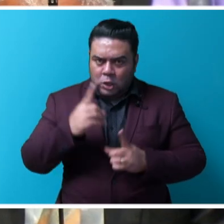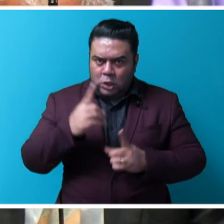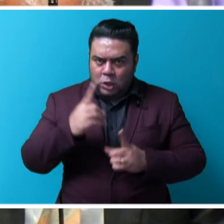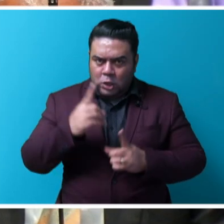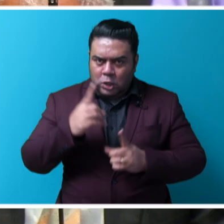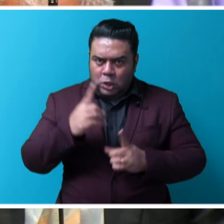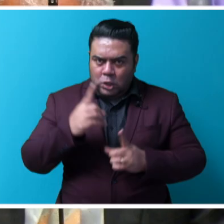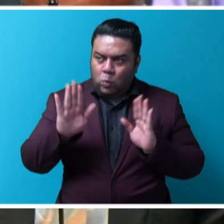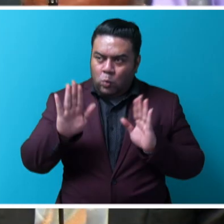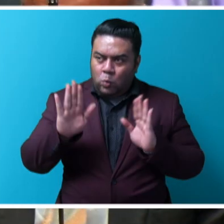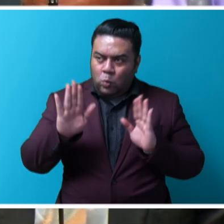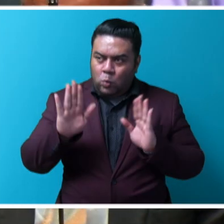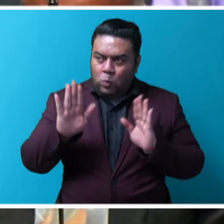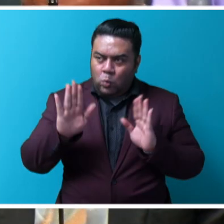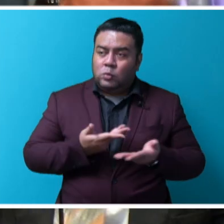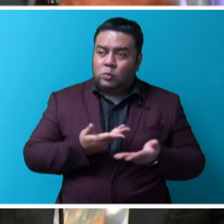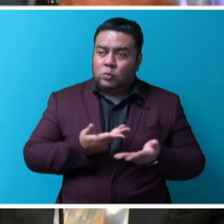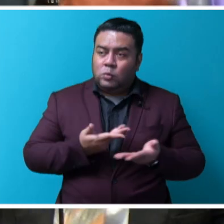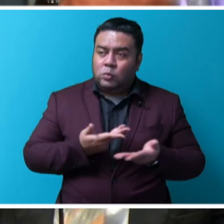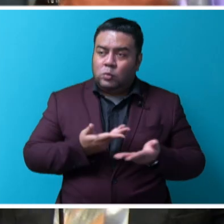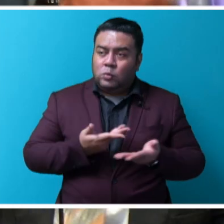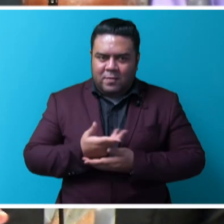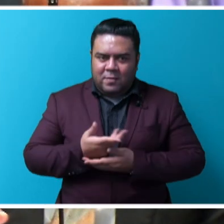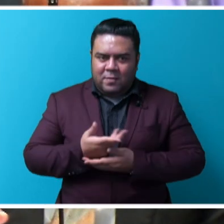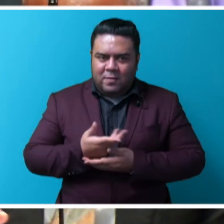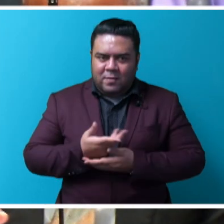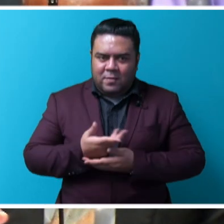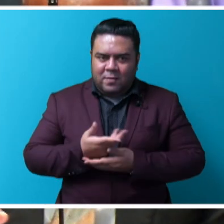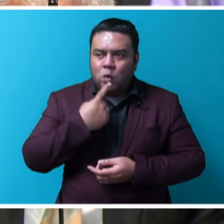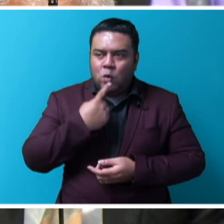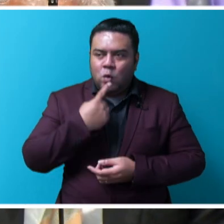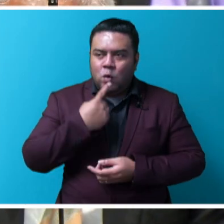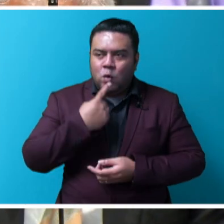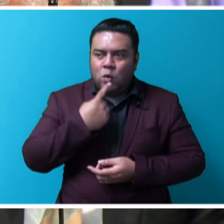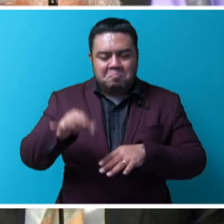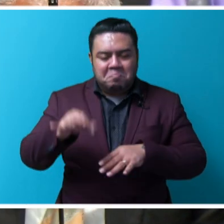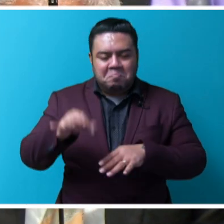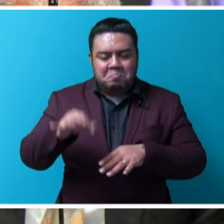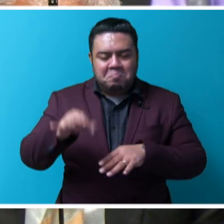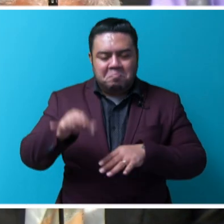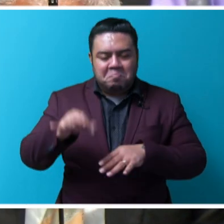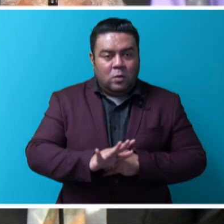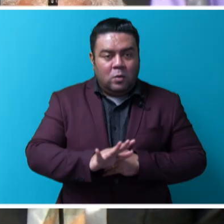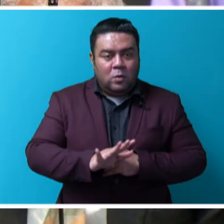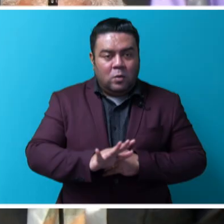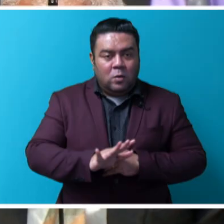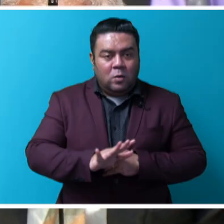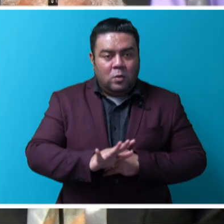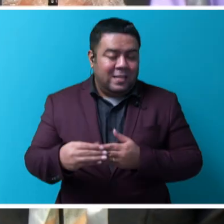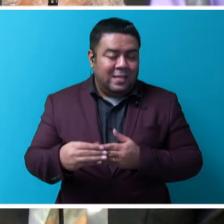232,000 increase in personnel emoluments, which funds the recruitment of 4 additional environment officers. These new staff are